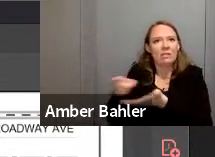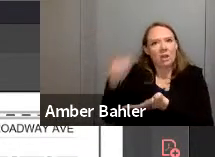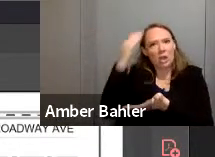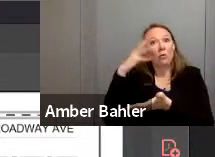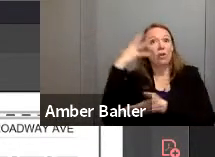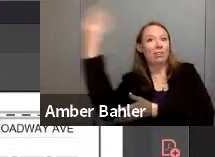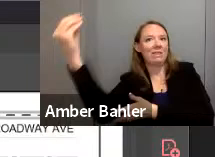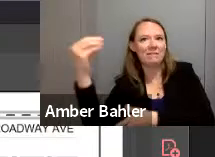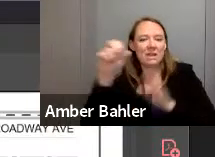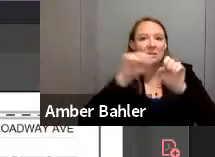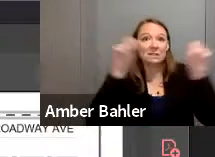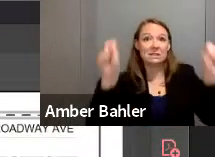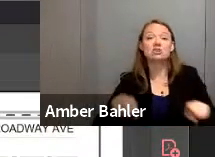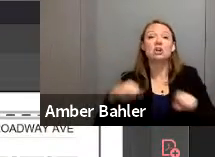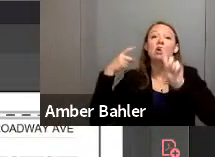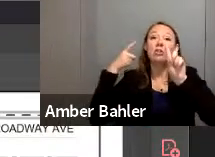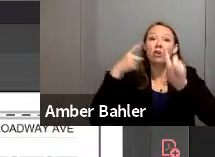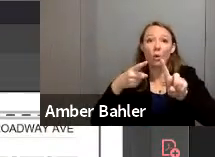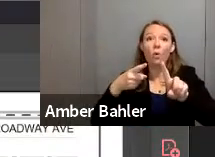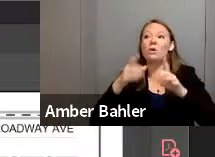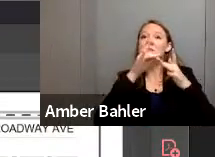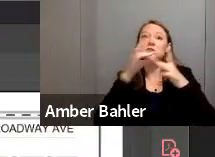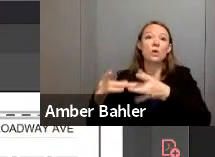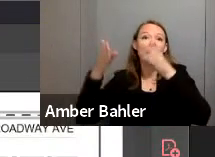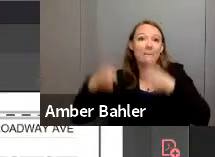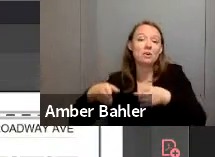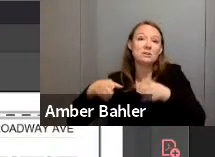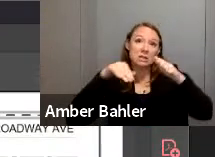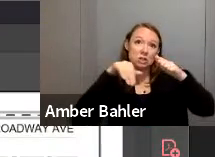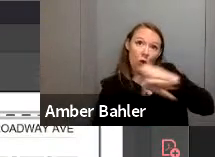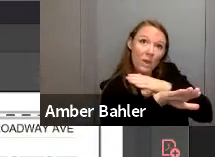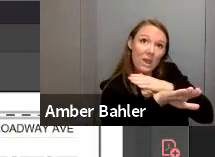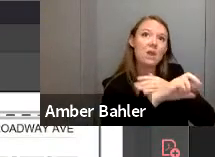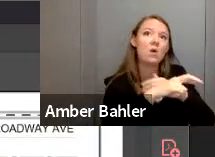in and out of the station and to and from the sidewalks.